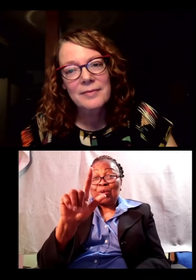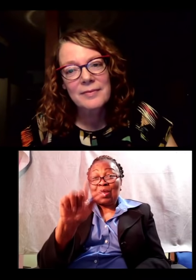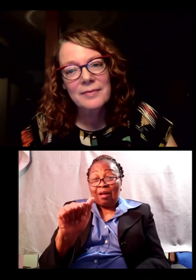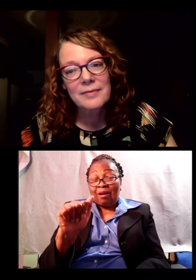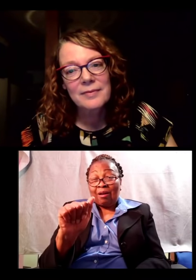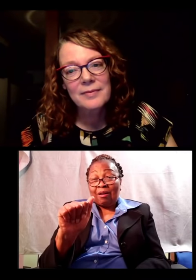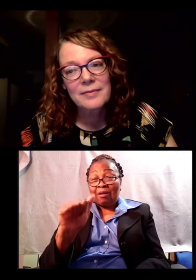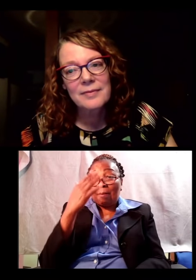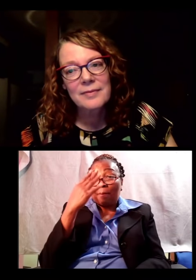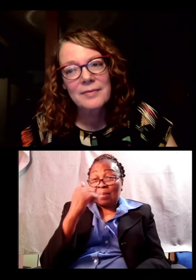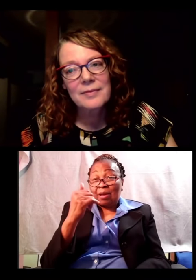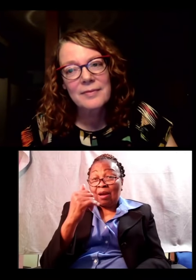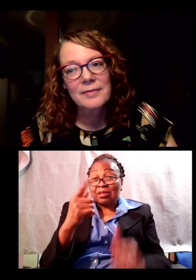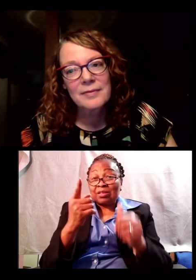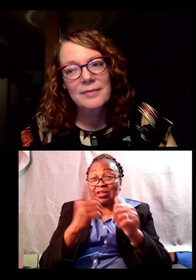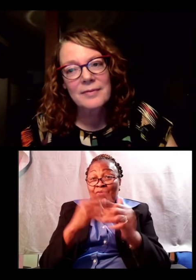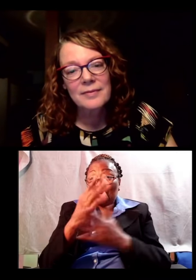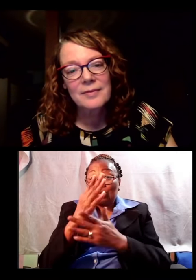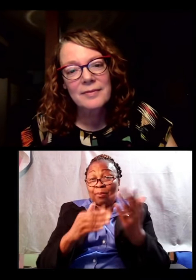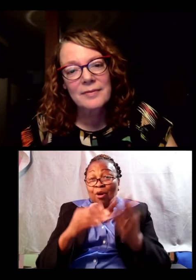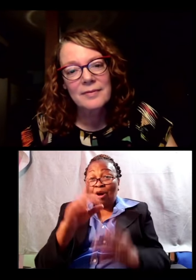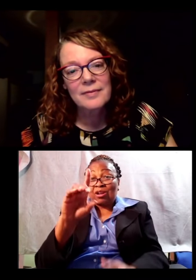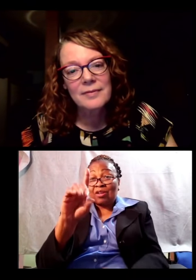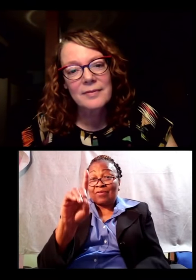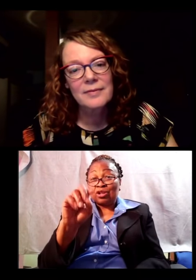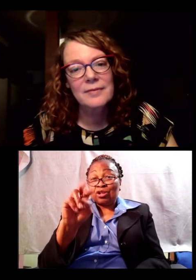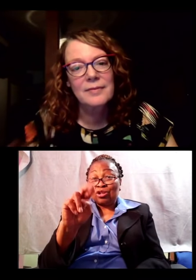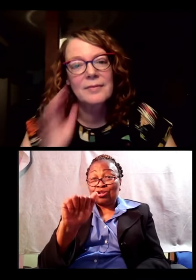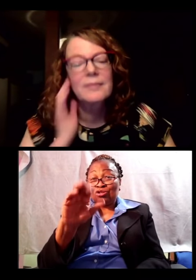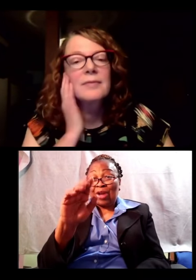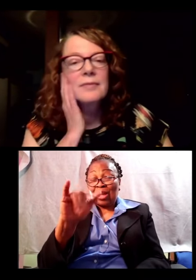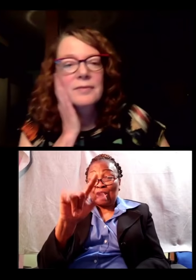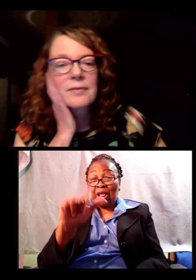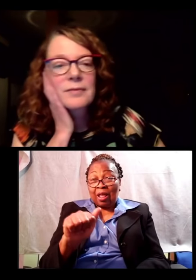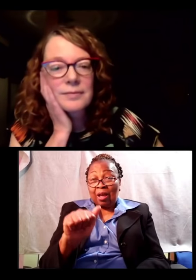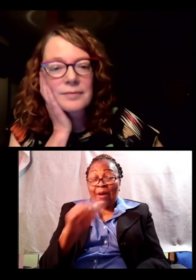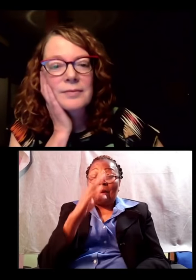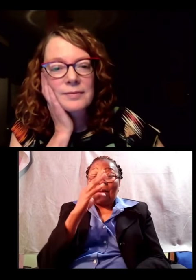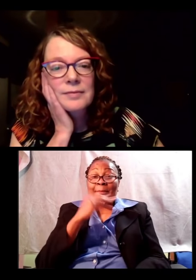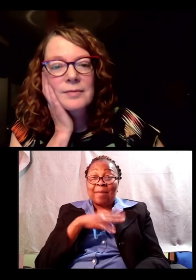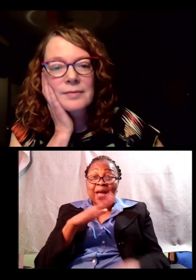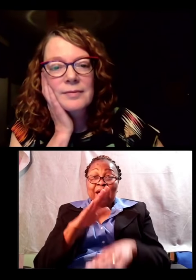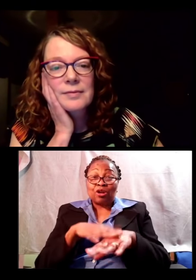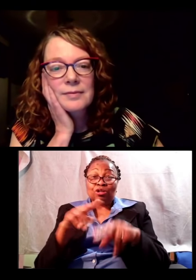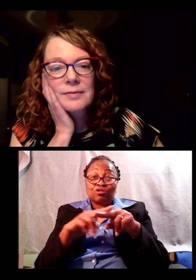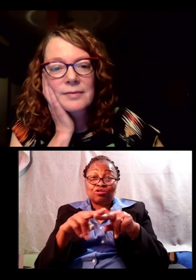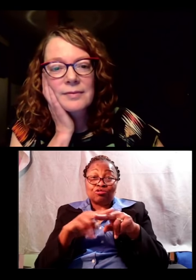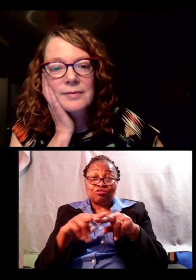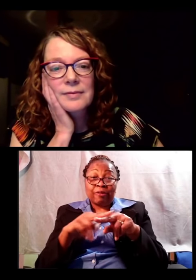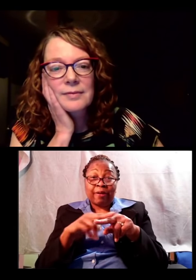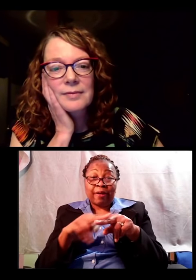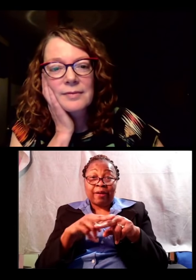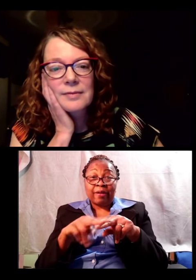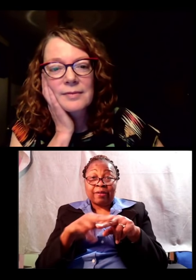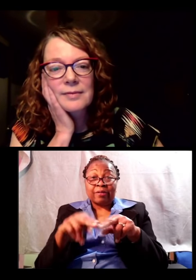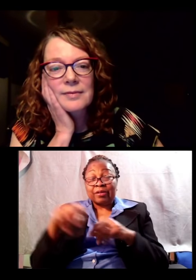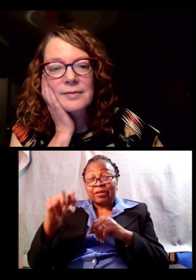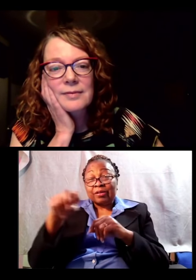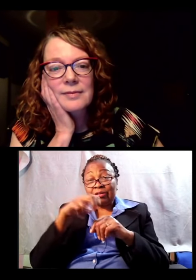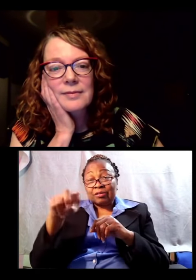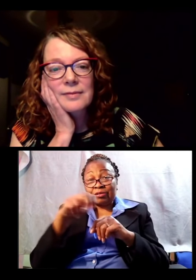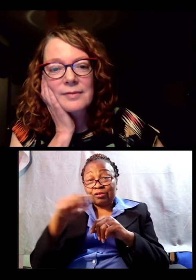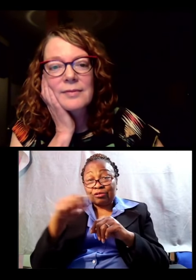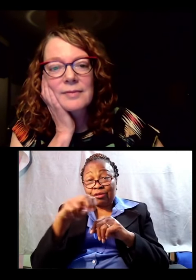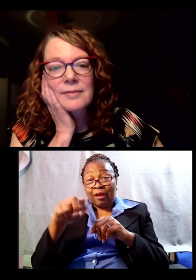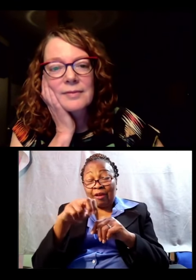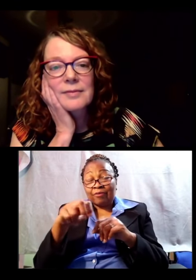the first part of Dracula is man on a train writing a quite boring travel journal. You know,